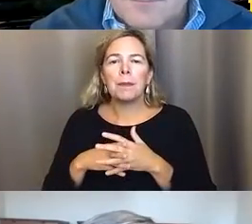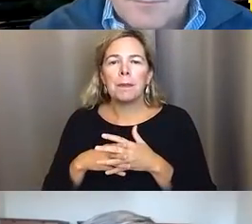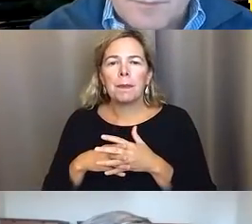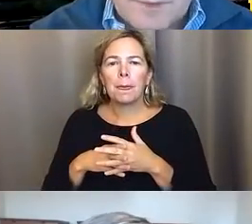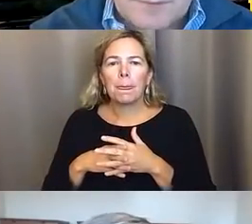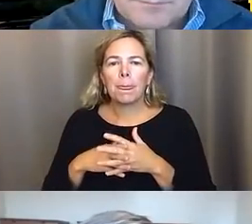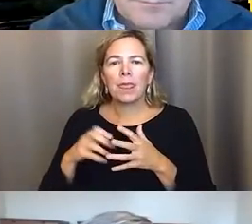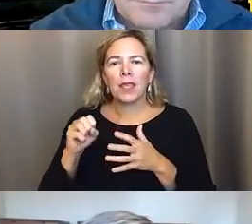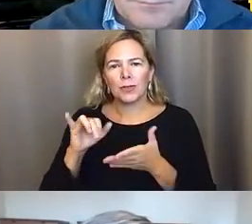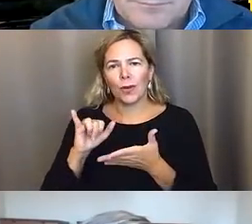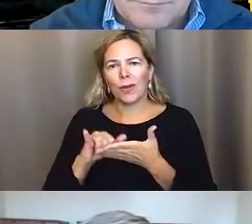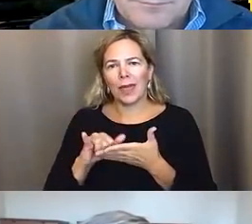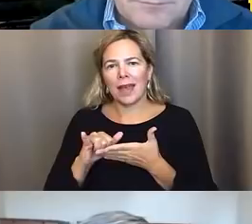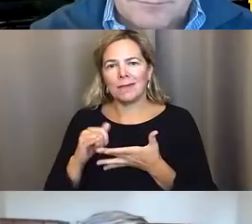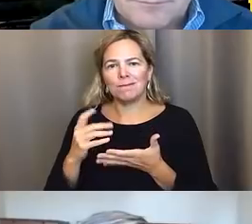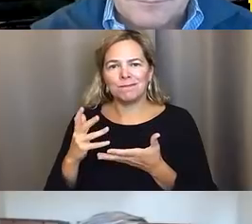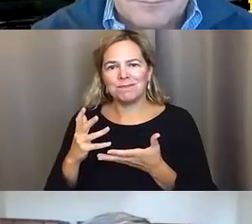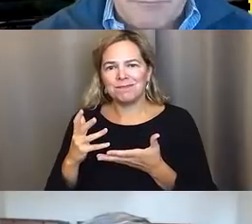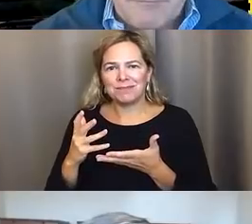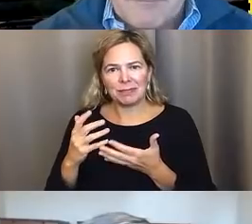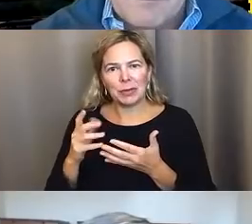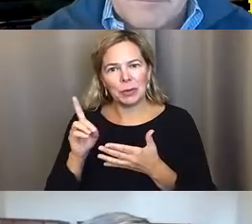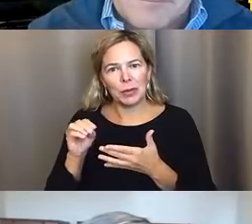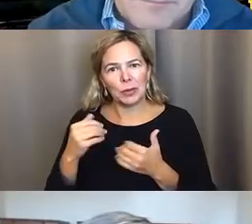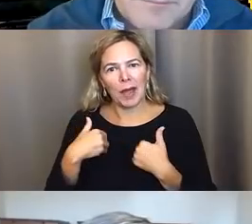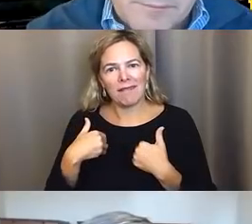so so we have